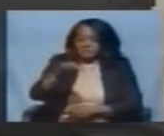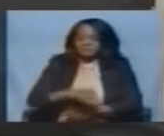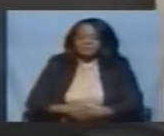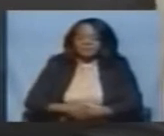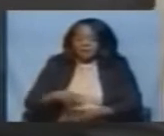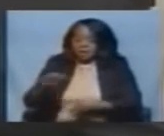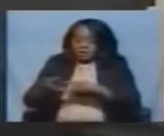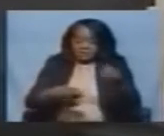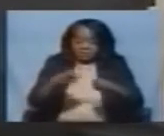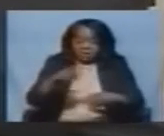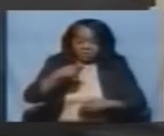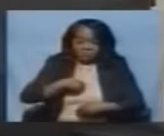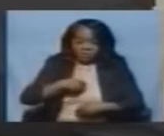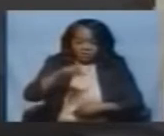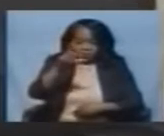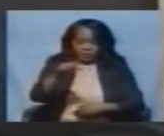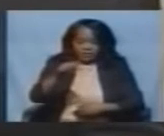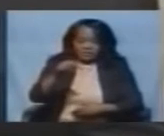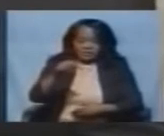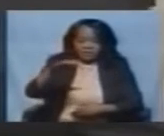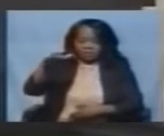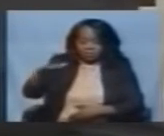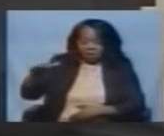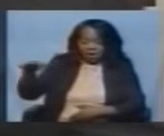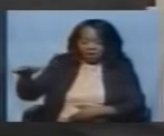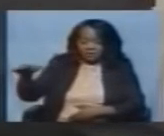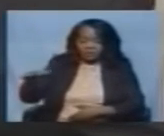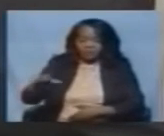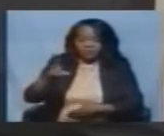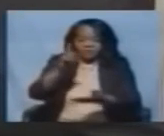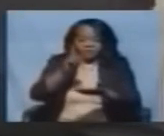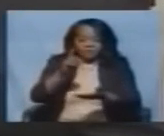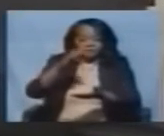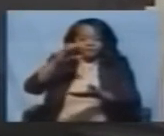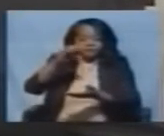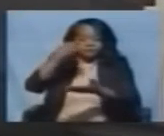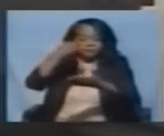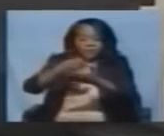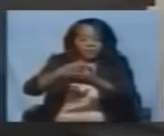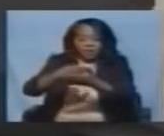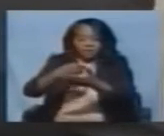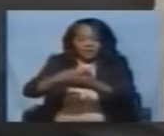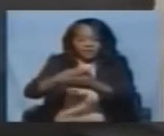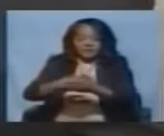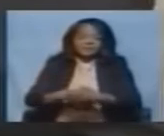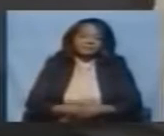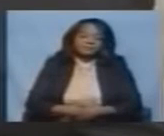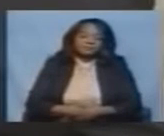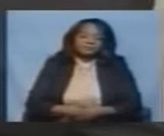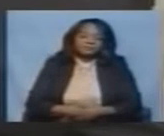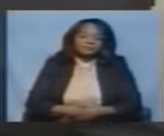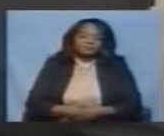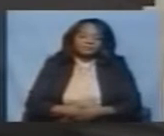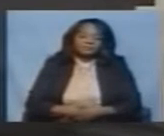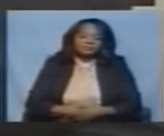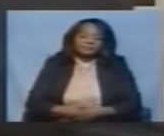supply me, for instance, 20 bags of trisilicate compound or trisilicate calcium compound. You know,